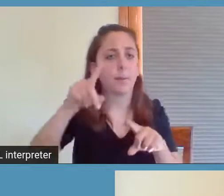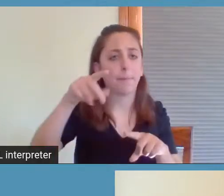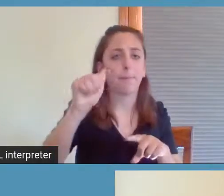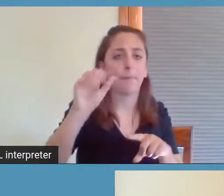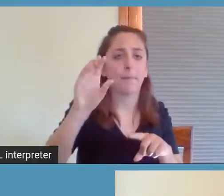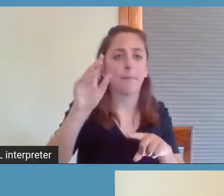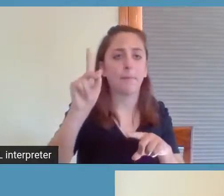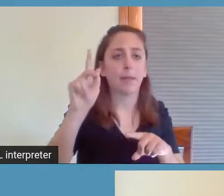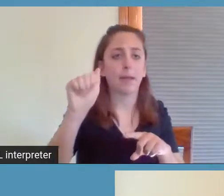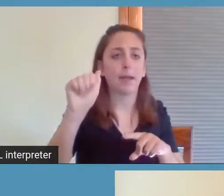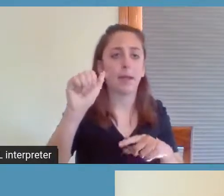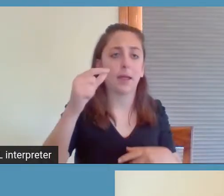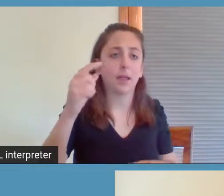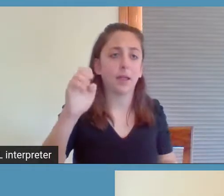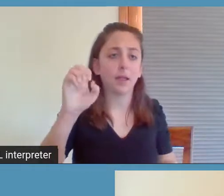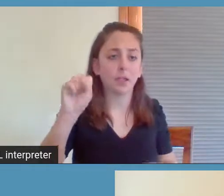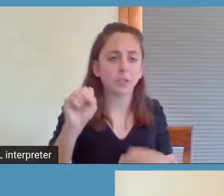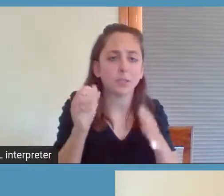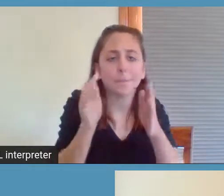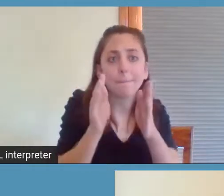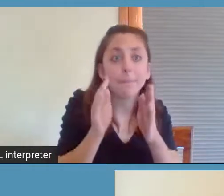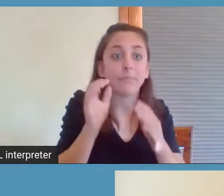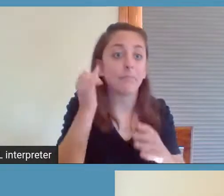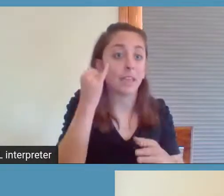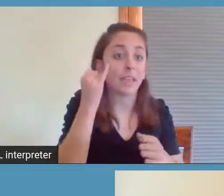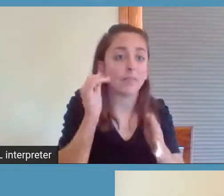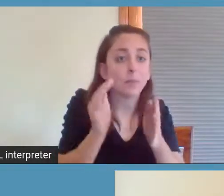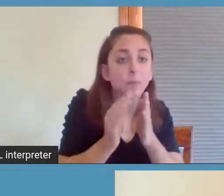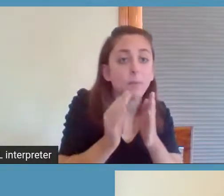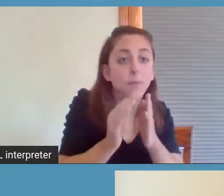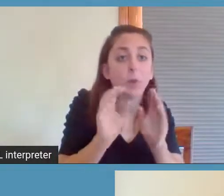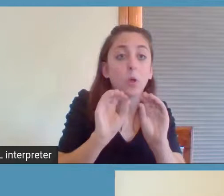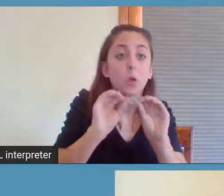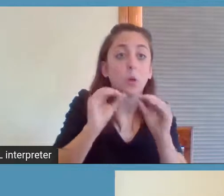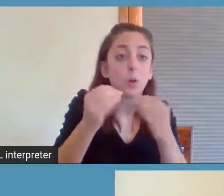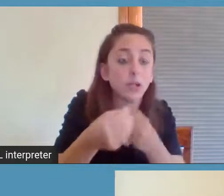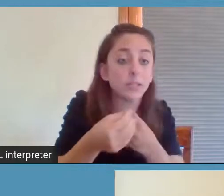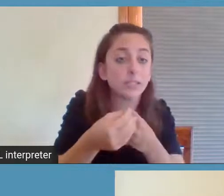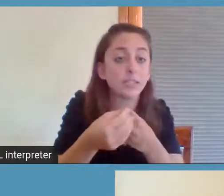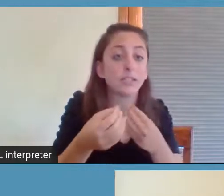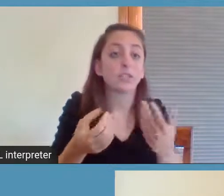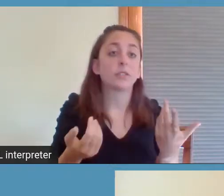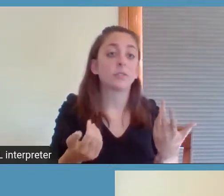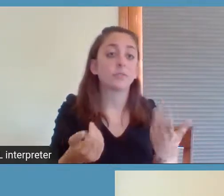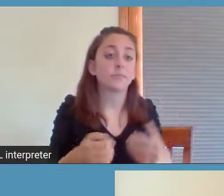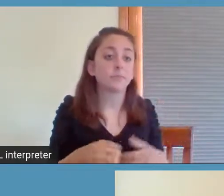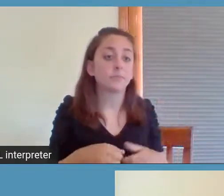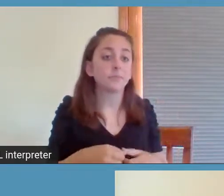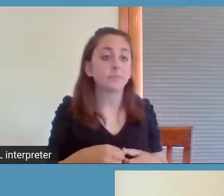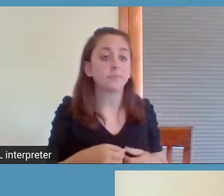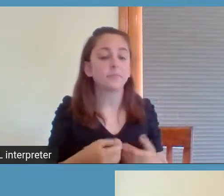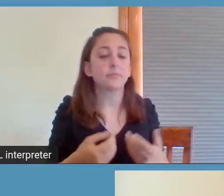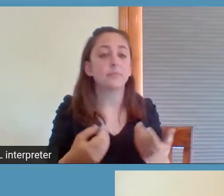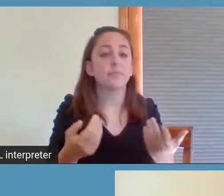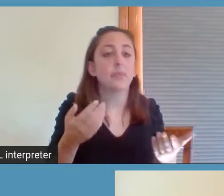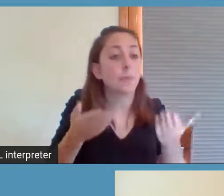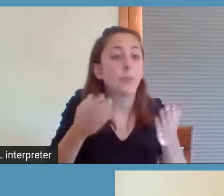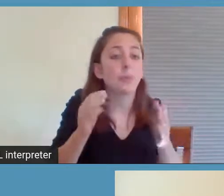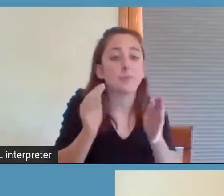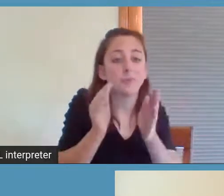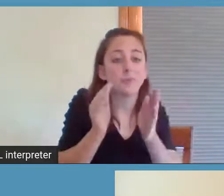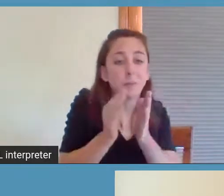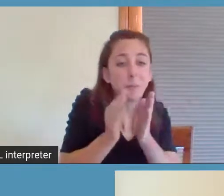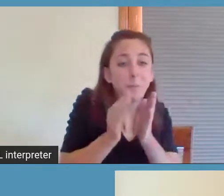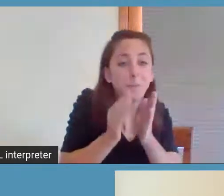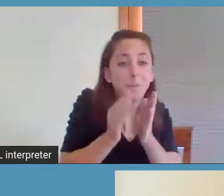you're a small organization, you probably won't have, it'll cost prohibitive in some ways, but they may have smaller packages so that you